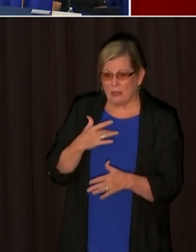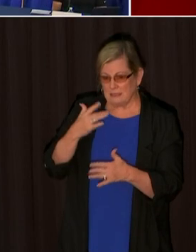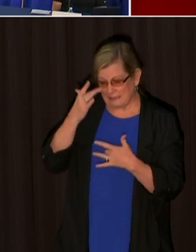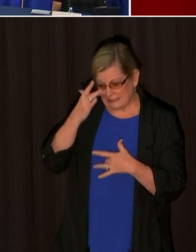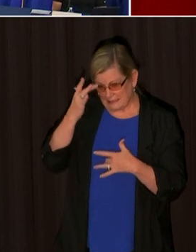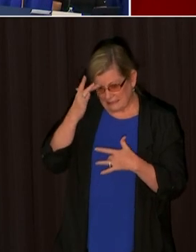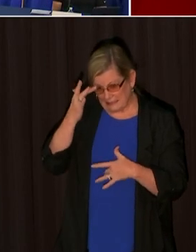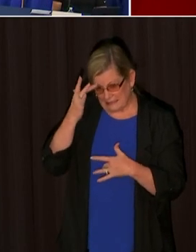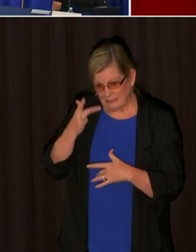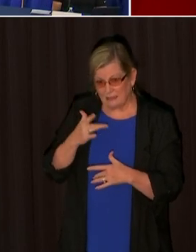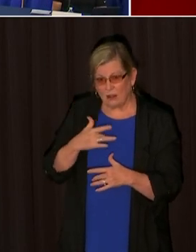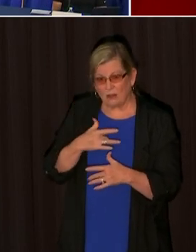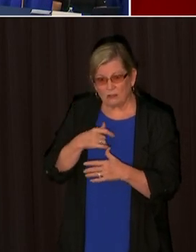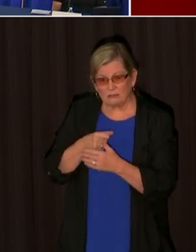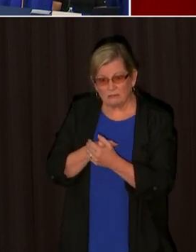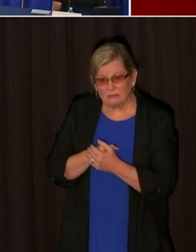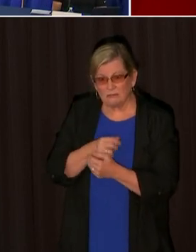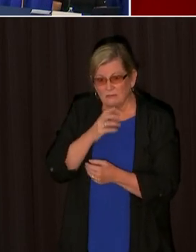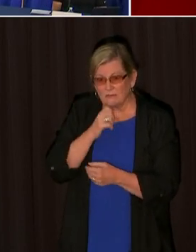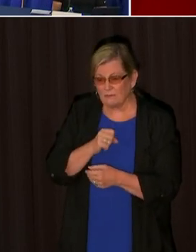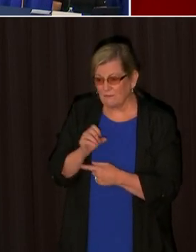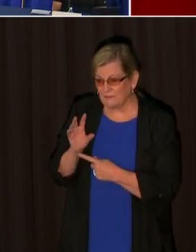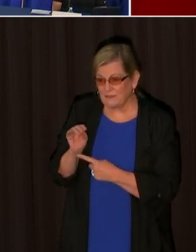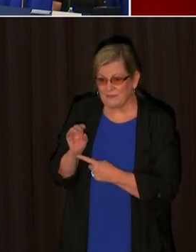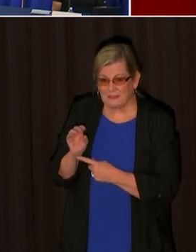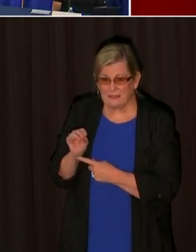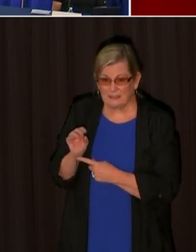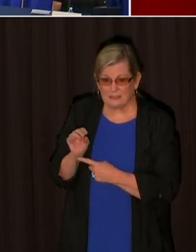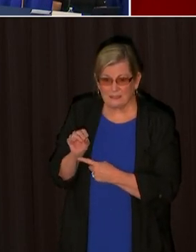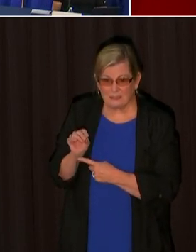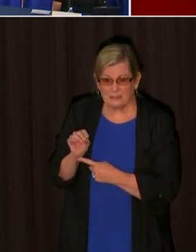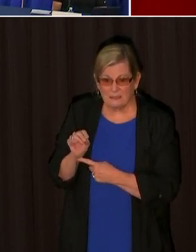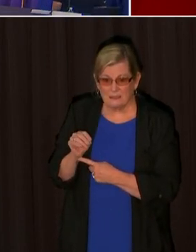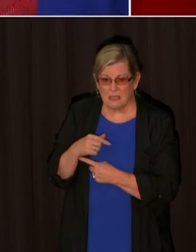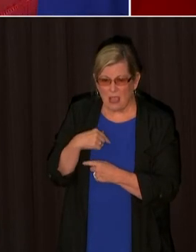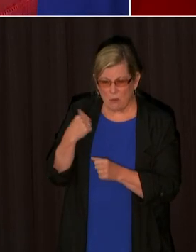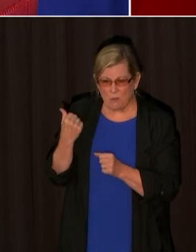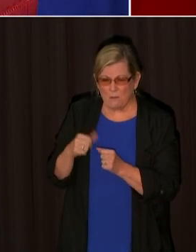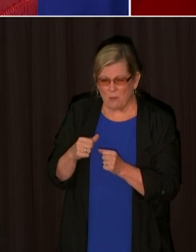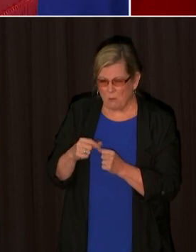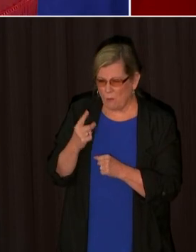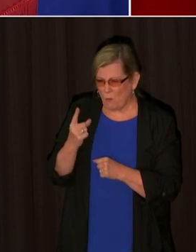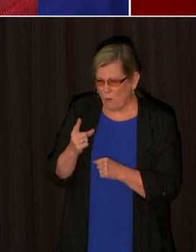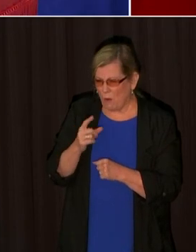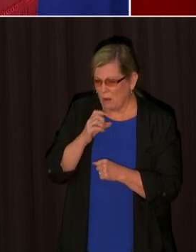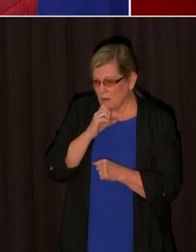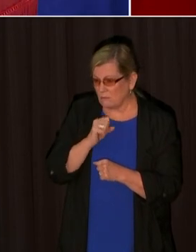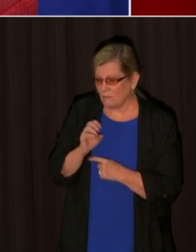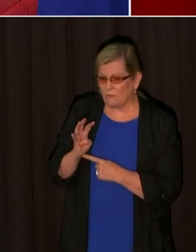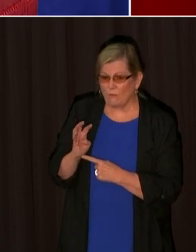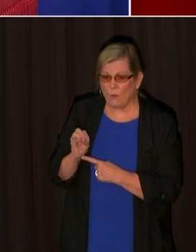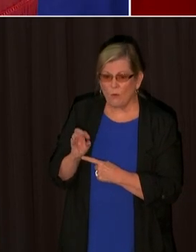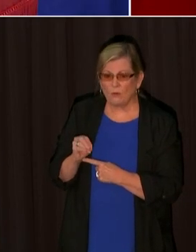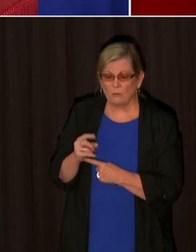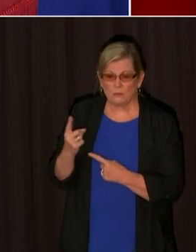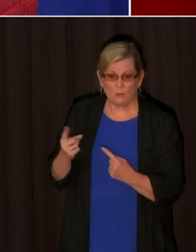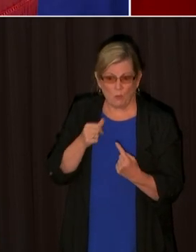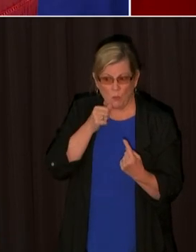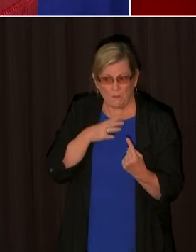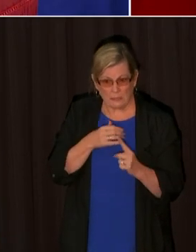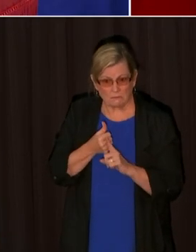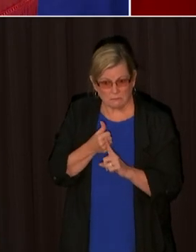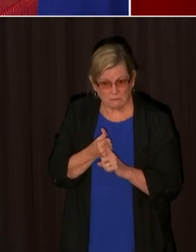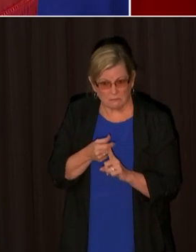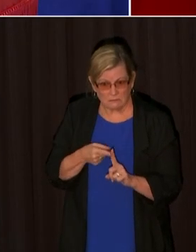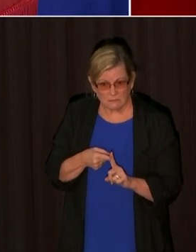a couple cases in their early 40s. And one was a woman. And